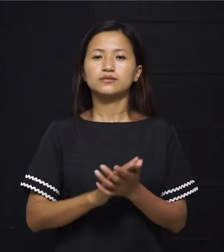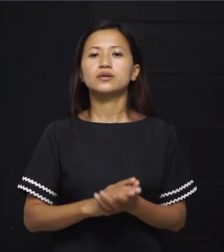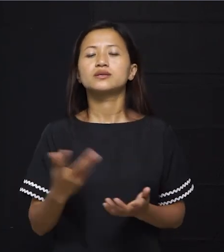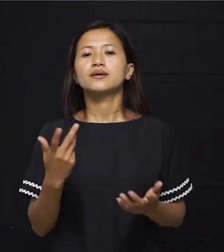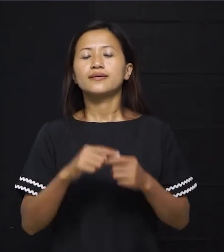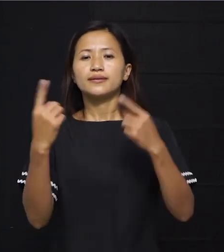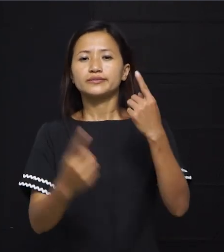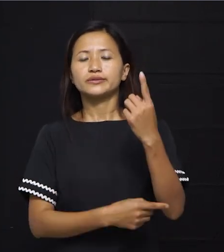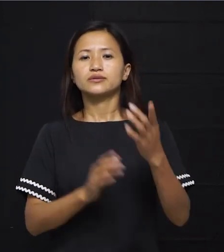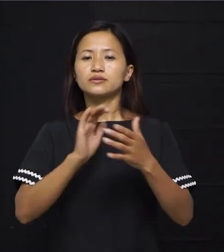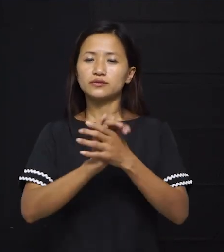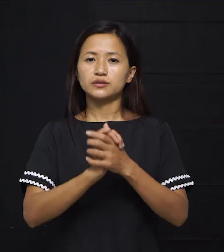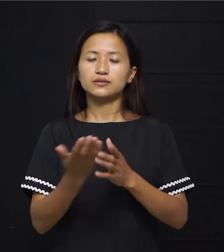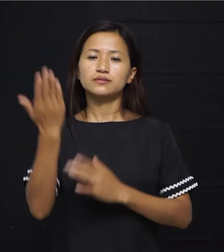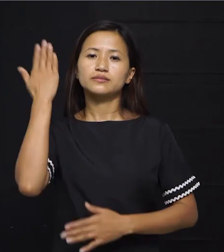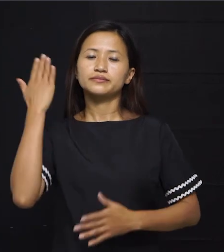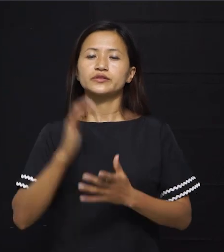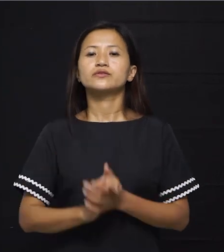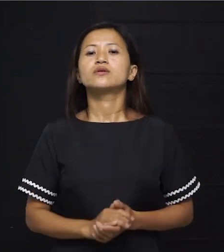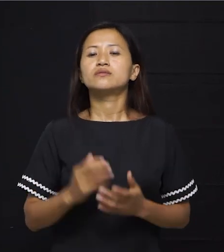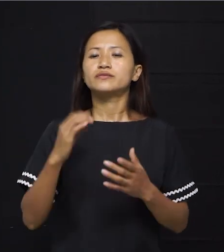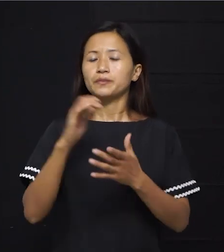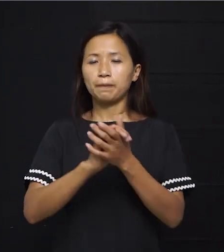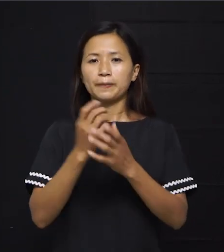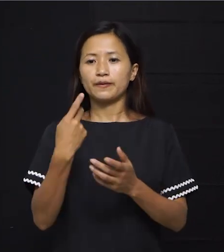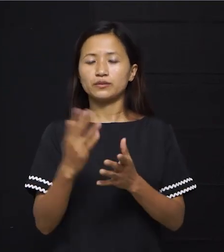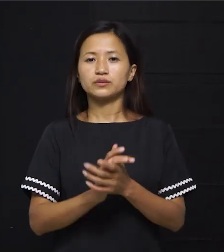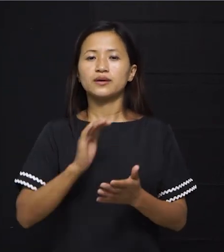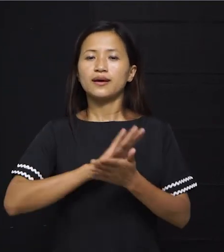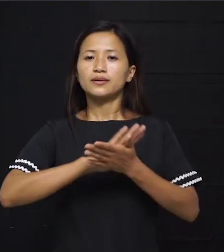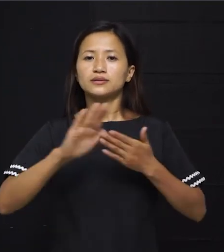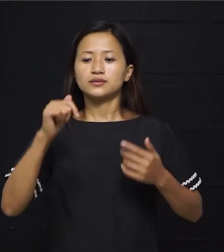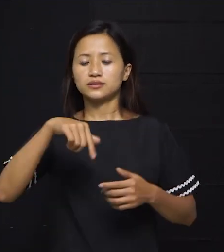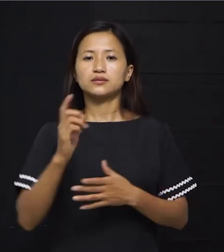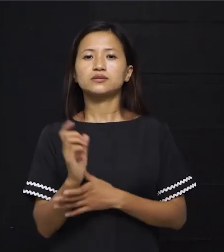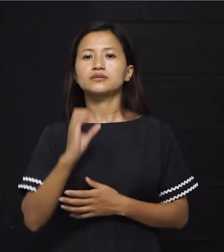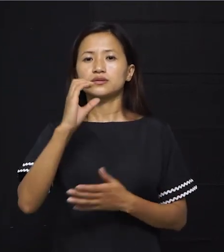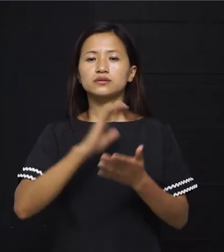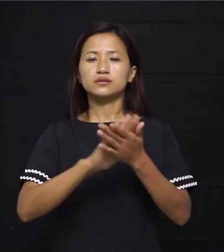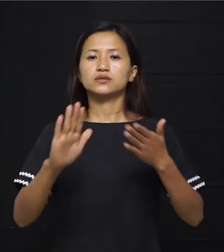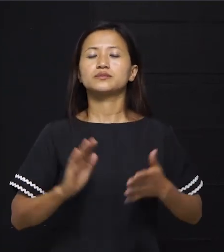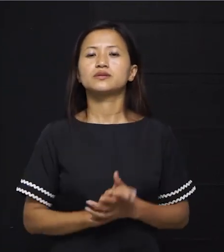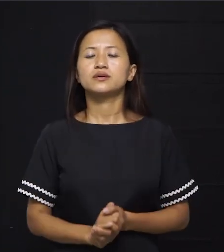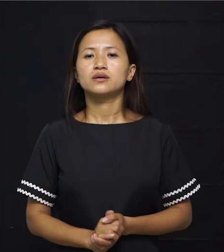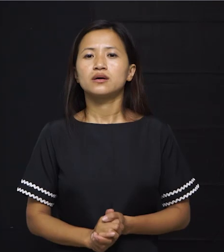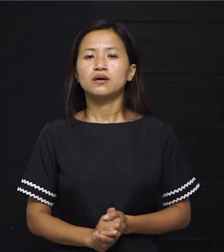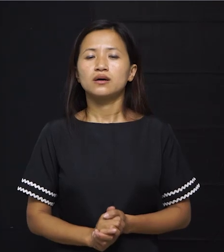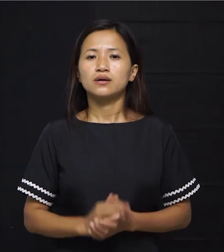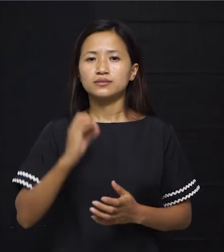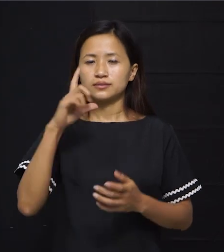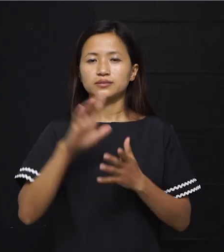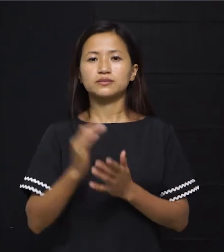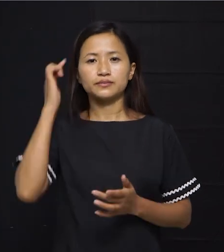they became good friends like before again, okay? With this, we are going to end our chapter. And at last,